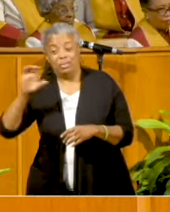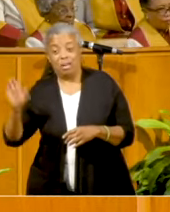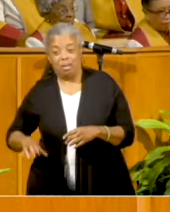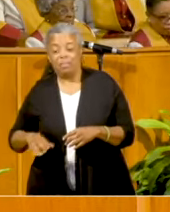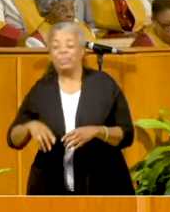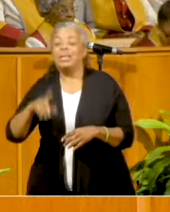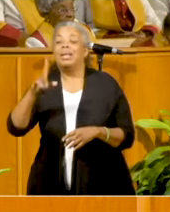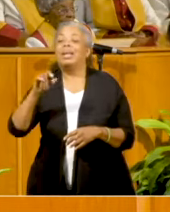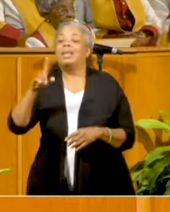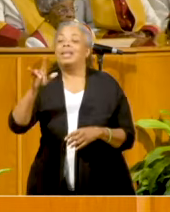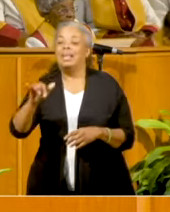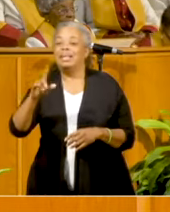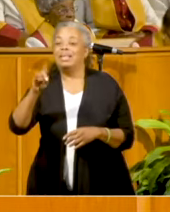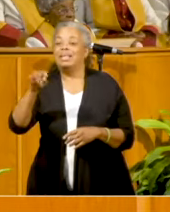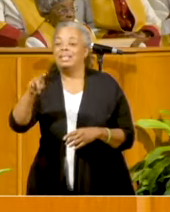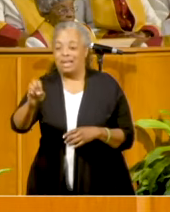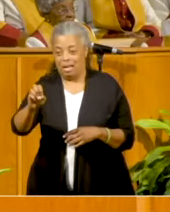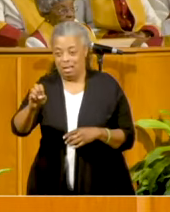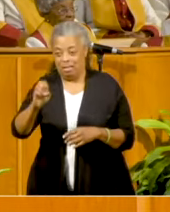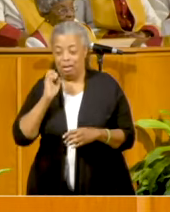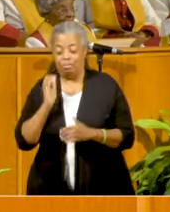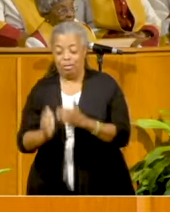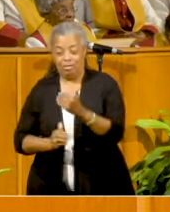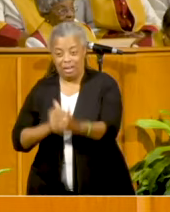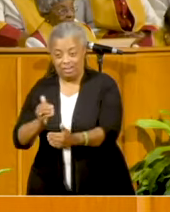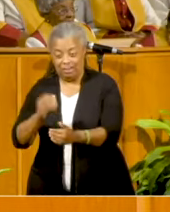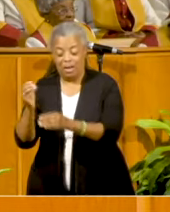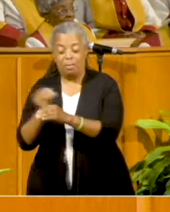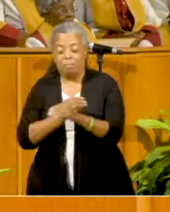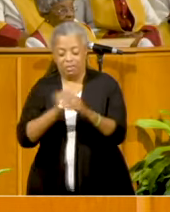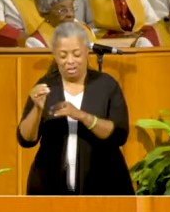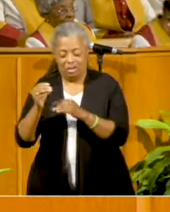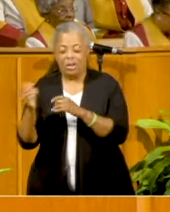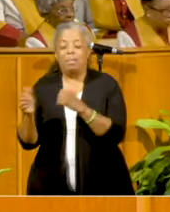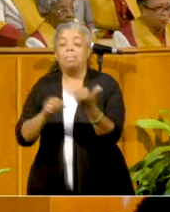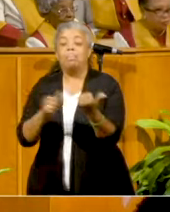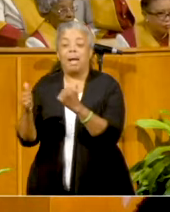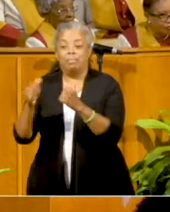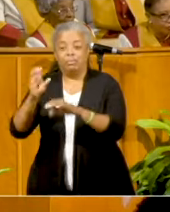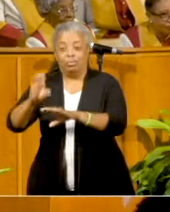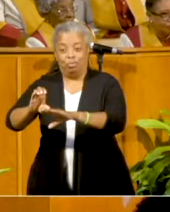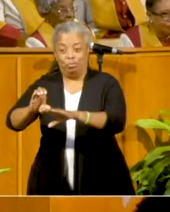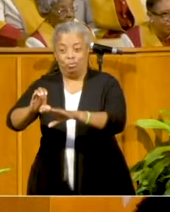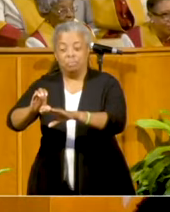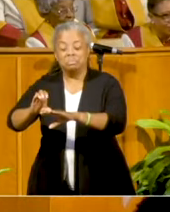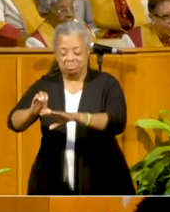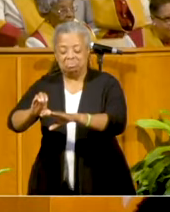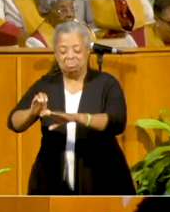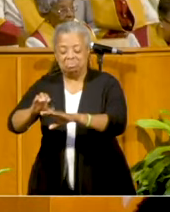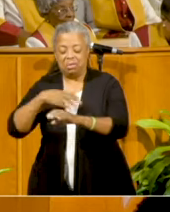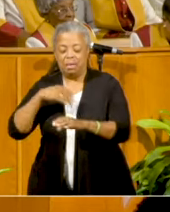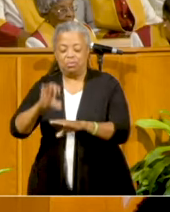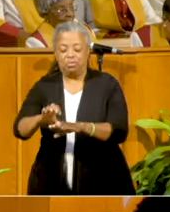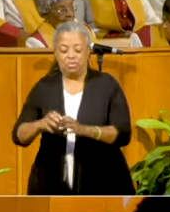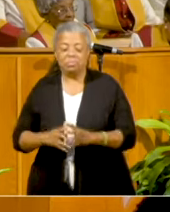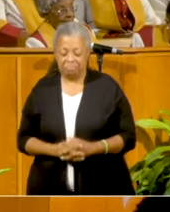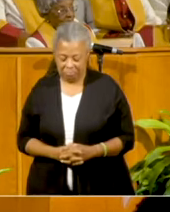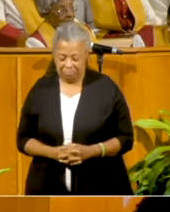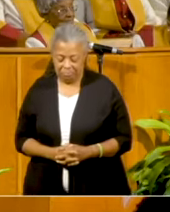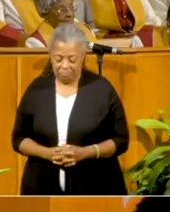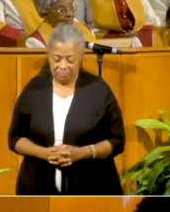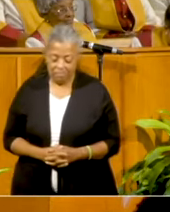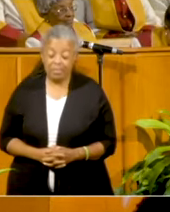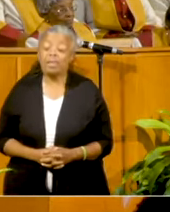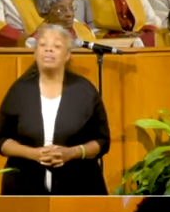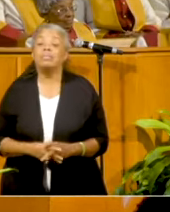Lilydale Progressive Missionary Baptist Church. church.